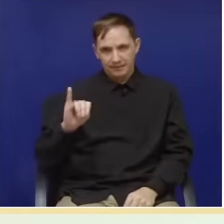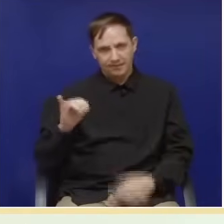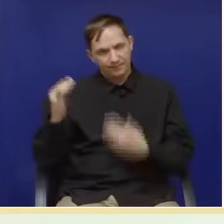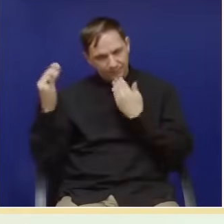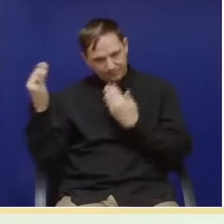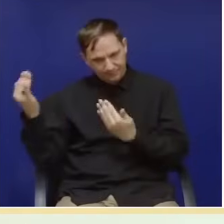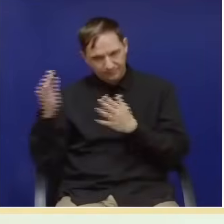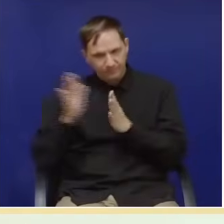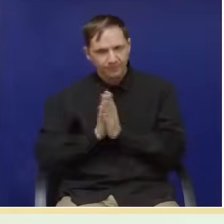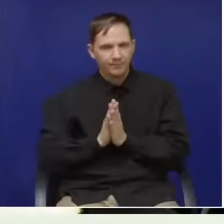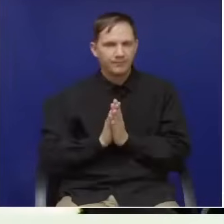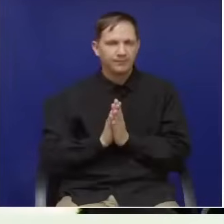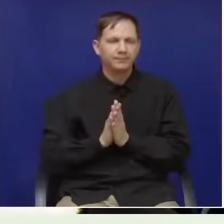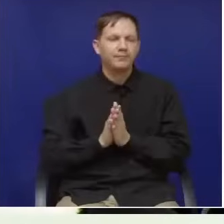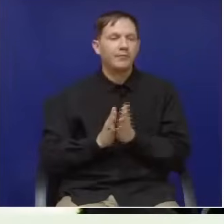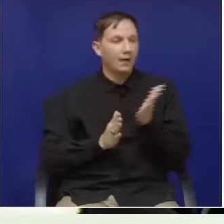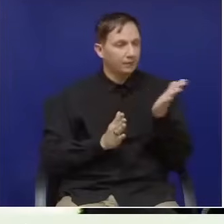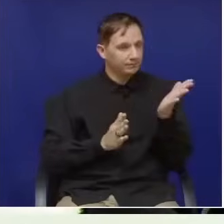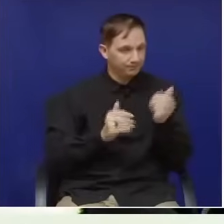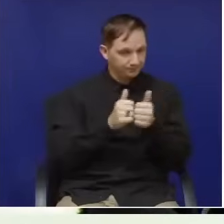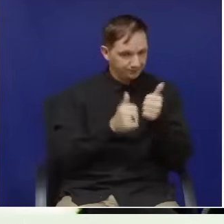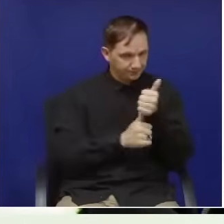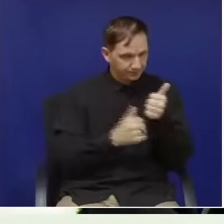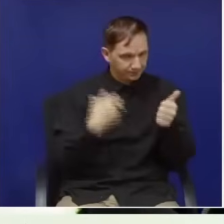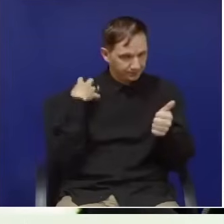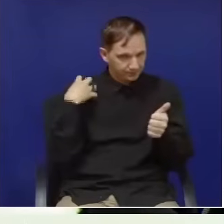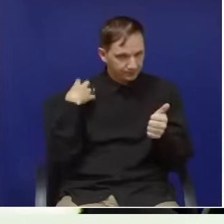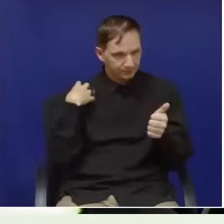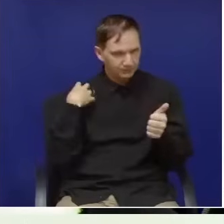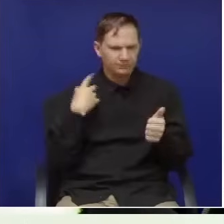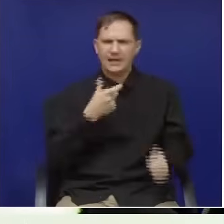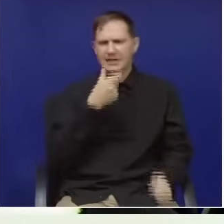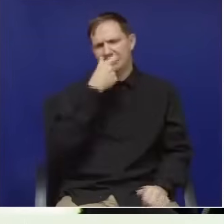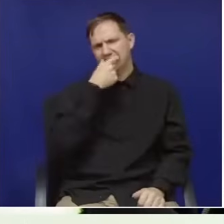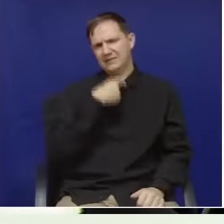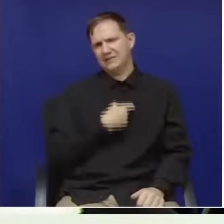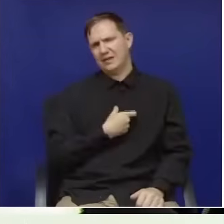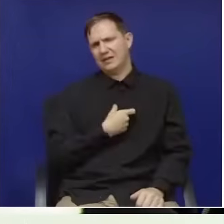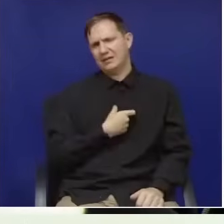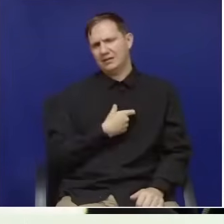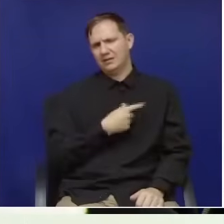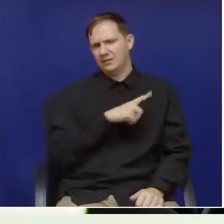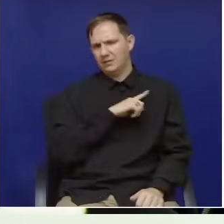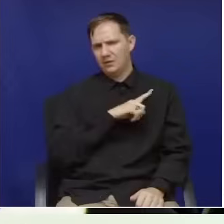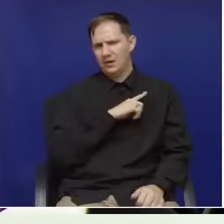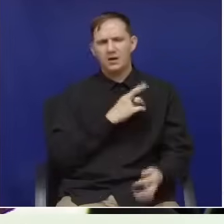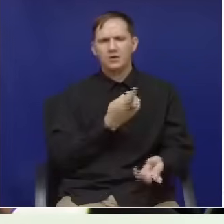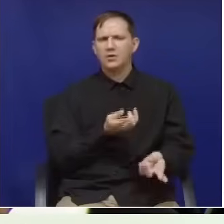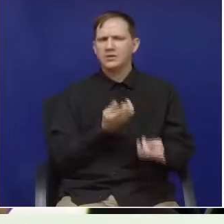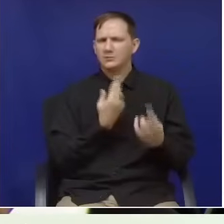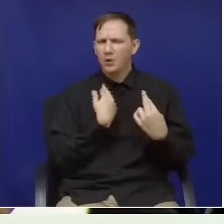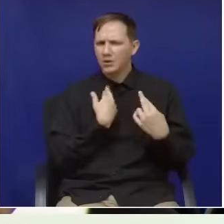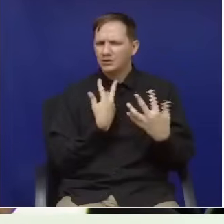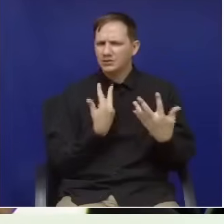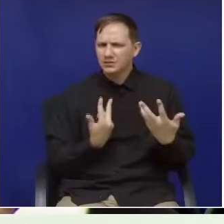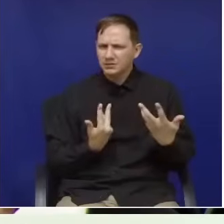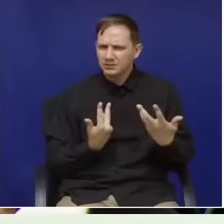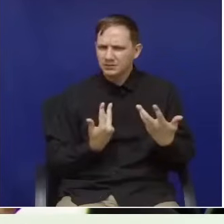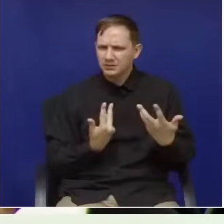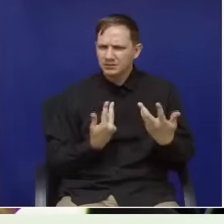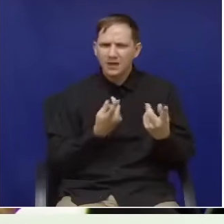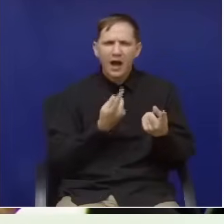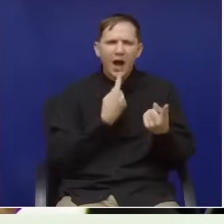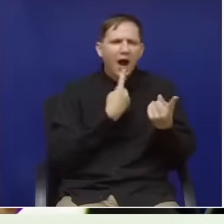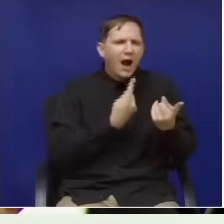Chair. Deputy Minister, it's very sad because your response to me doesn't actually